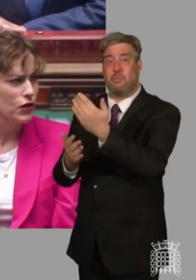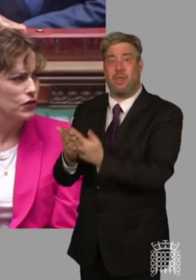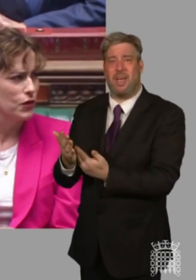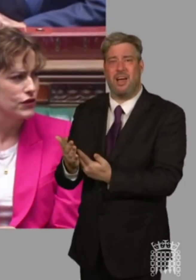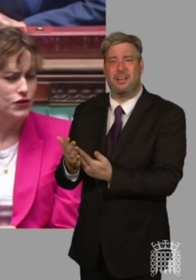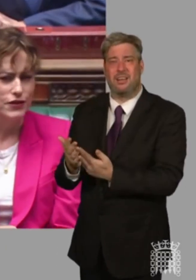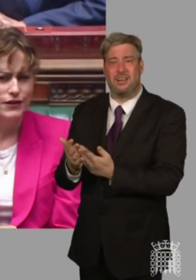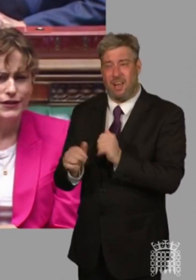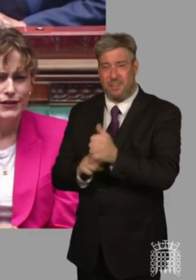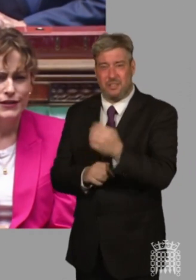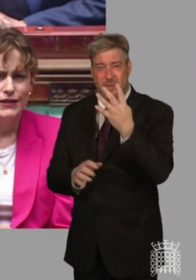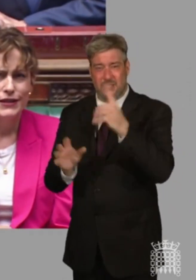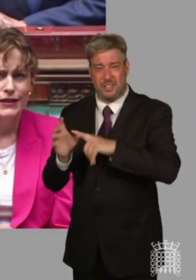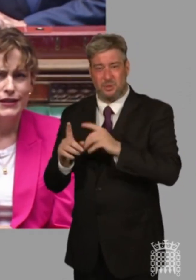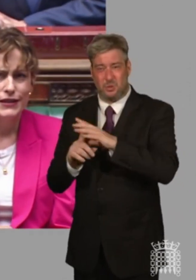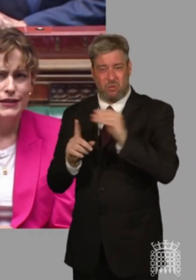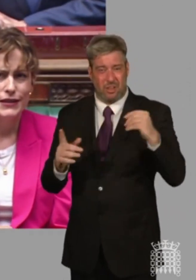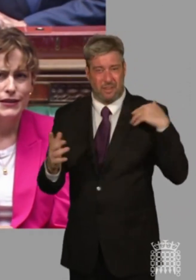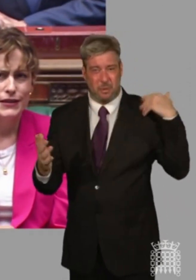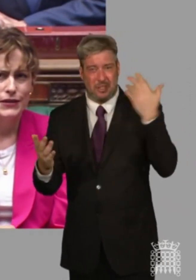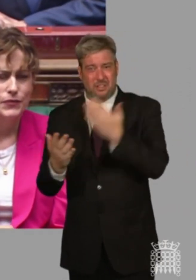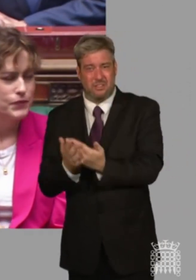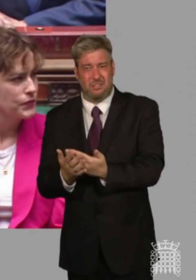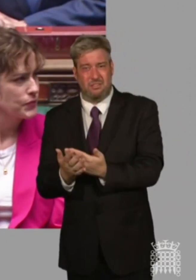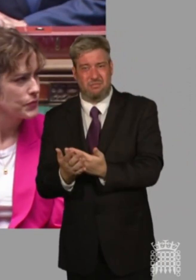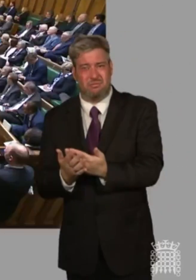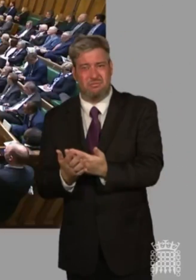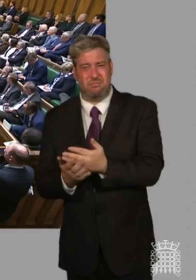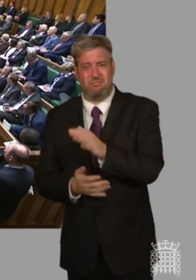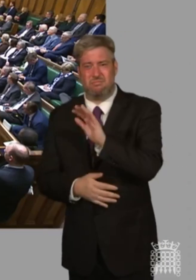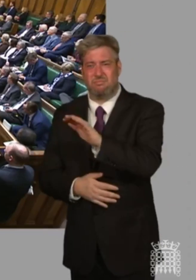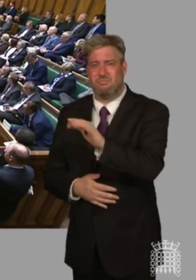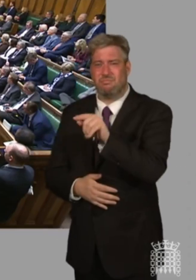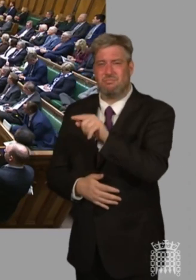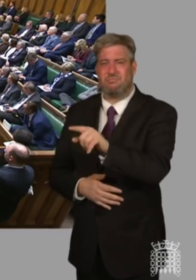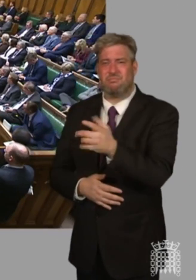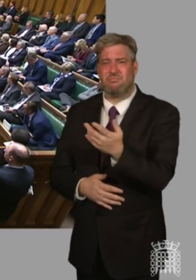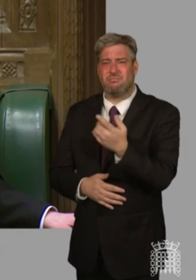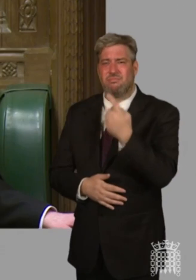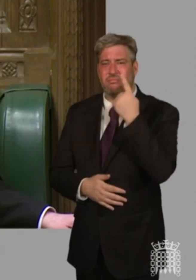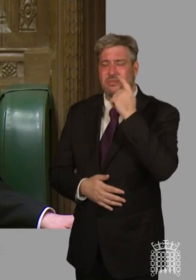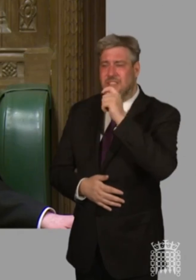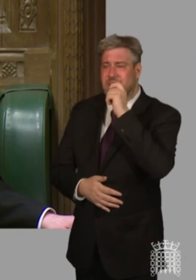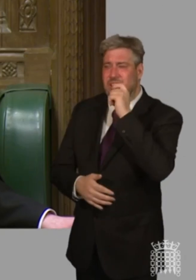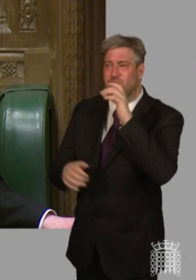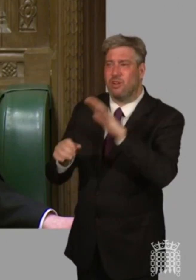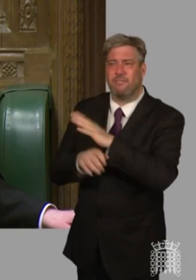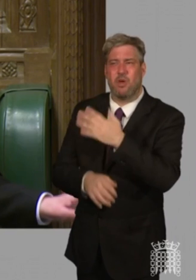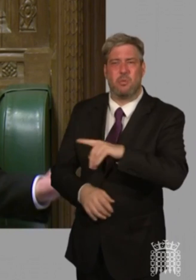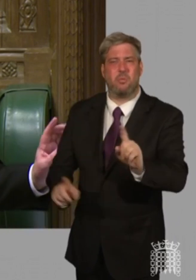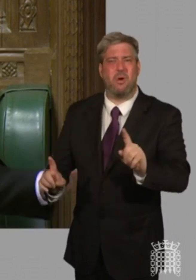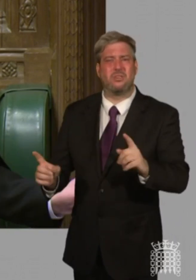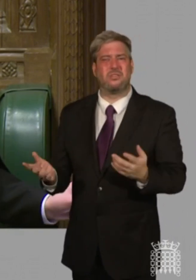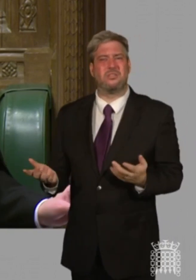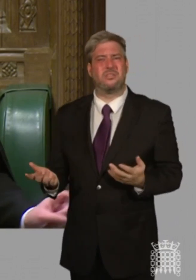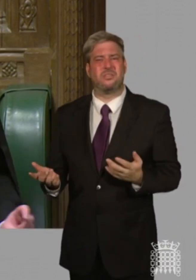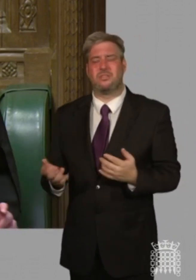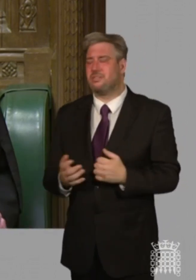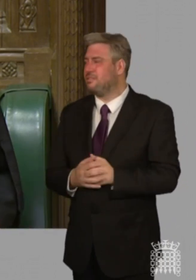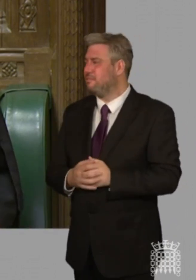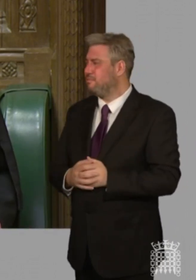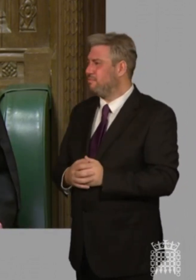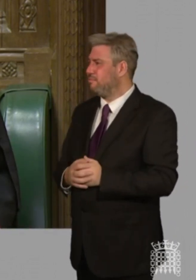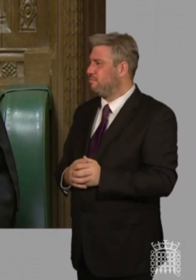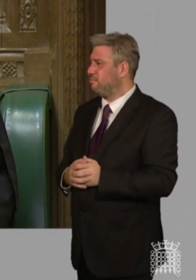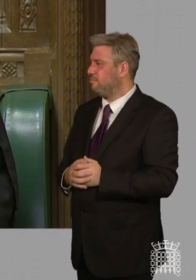As ever, Mr. Speaker, he seems to convene. Certainly not having enough of the front bench either. Please, I